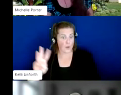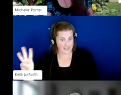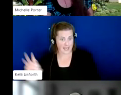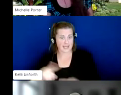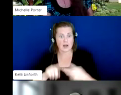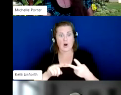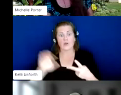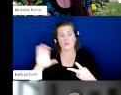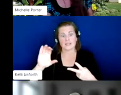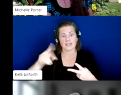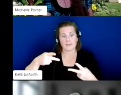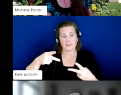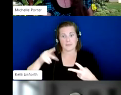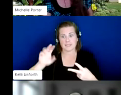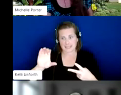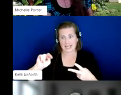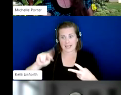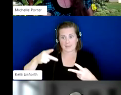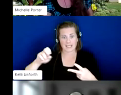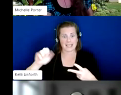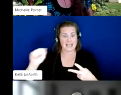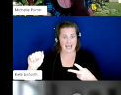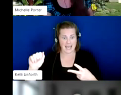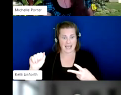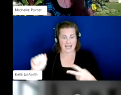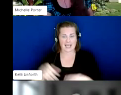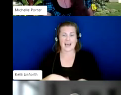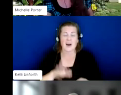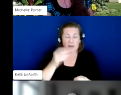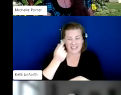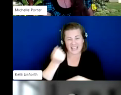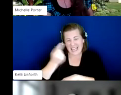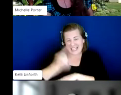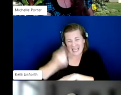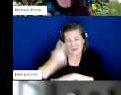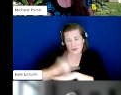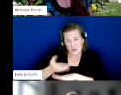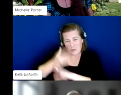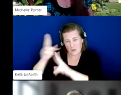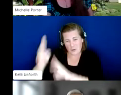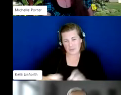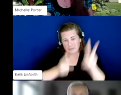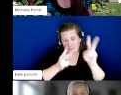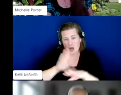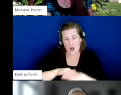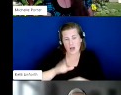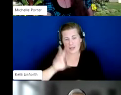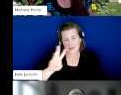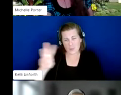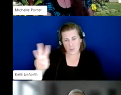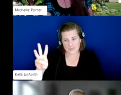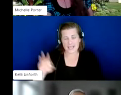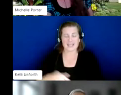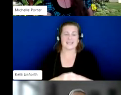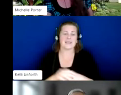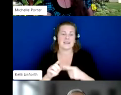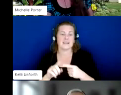Network website after the webinar. Give us a couple days to get that uploaded to our webinar, or sorry, our websites,